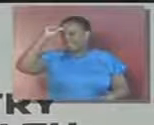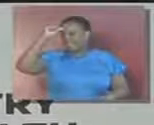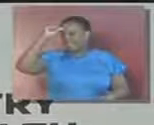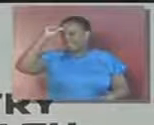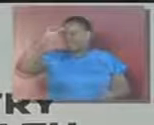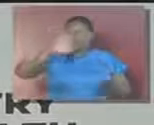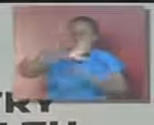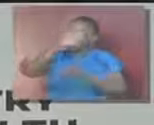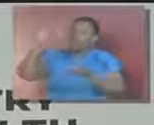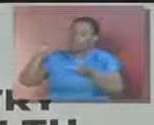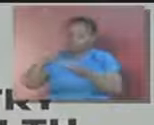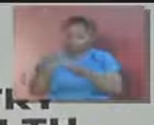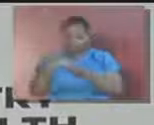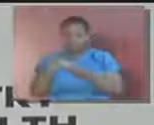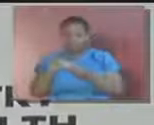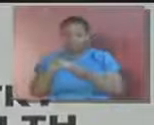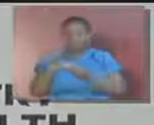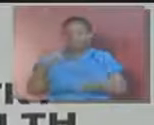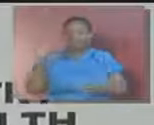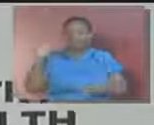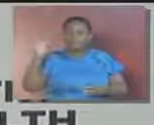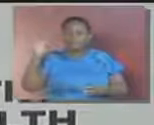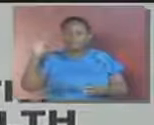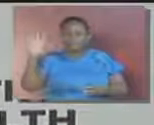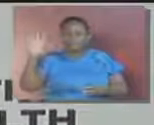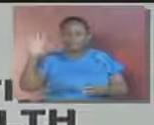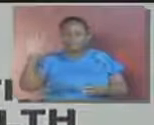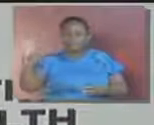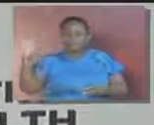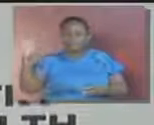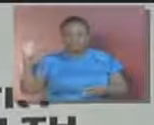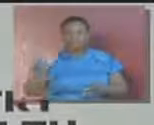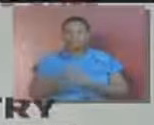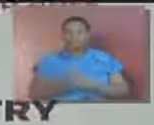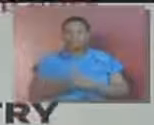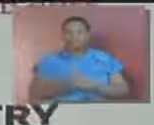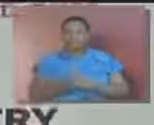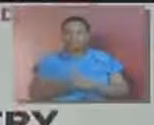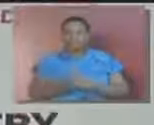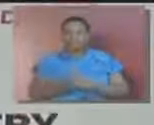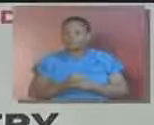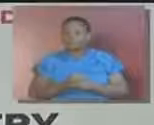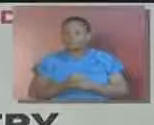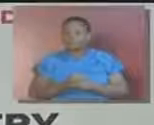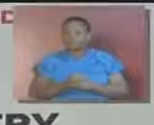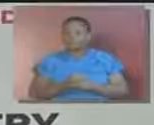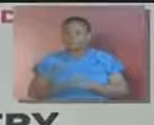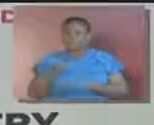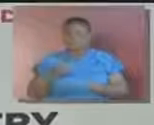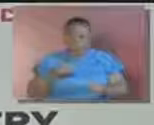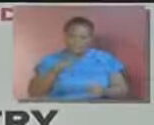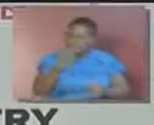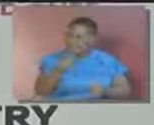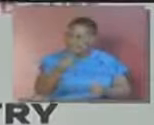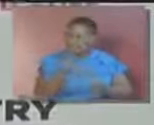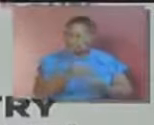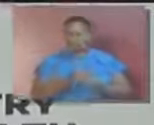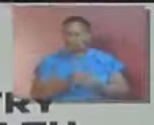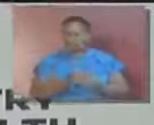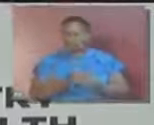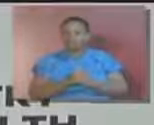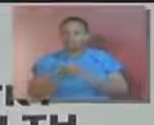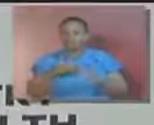of 75,600. You may recall I said we are getting about a 10 to